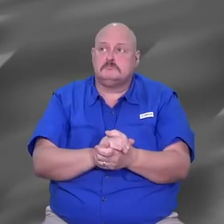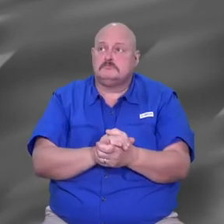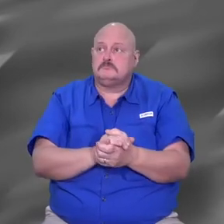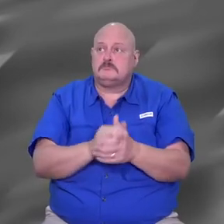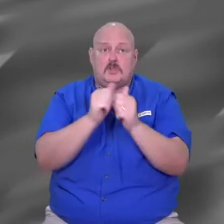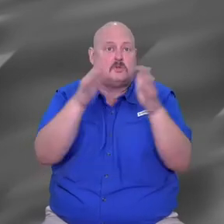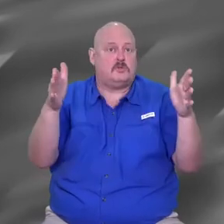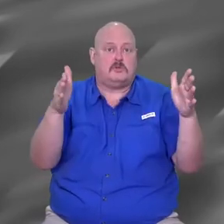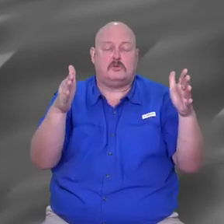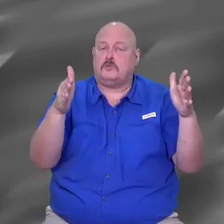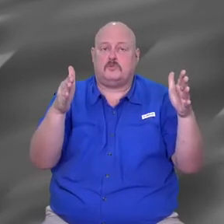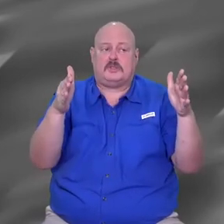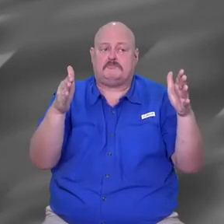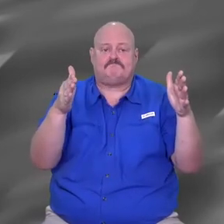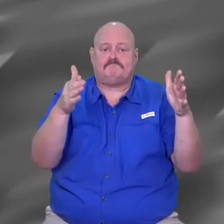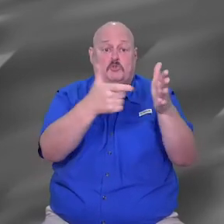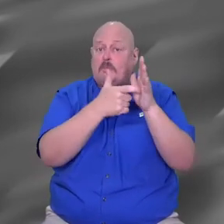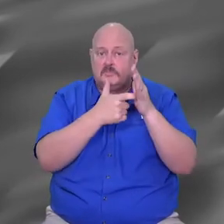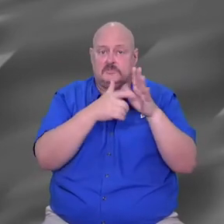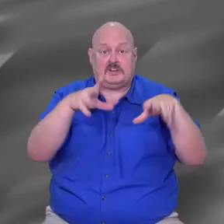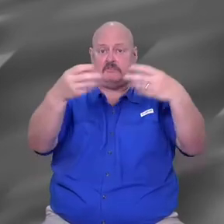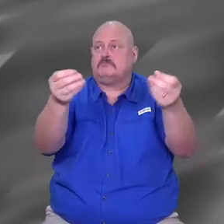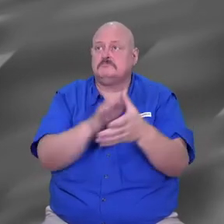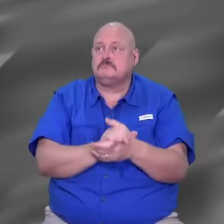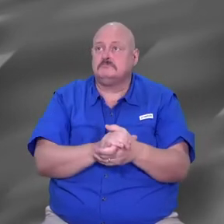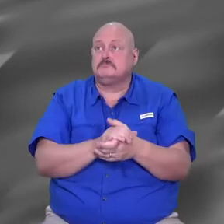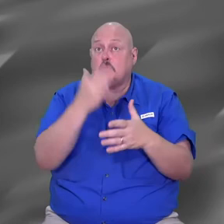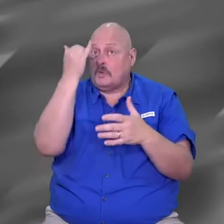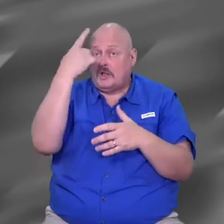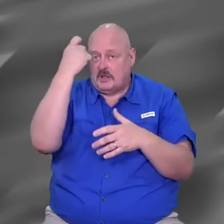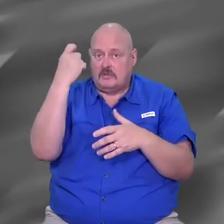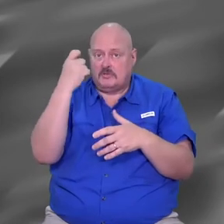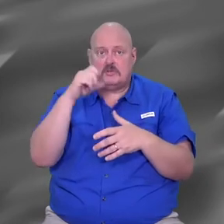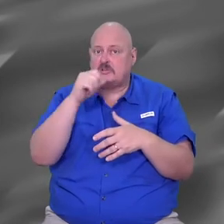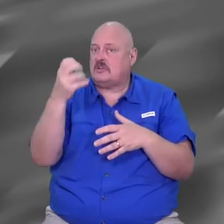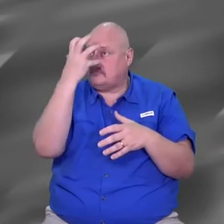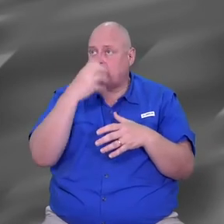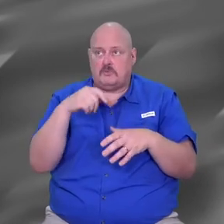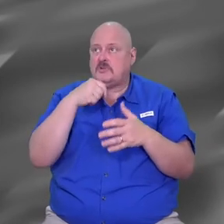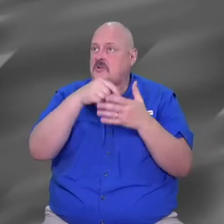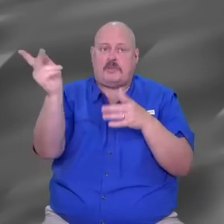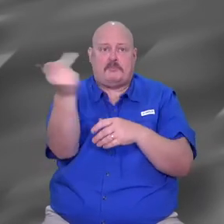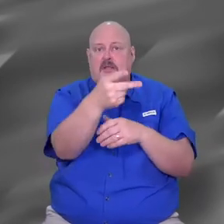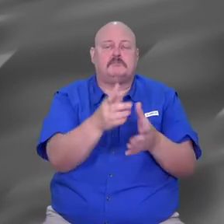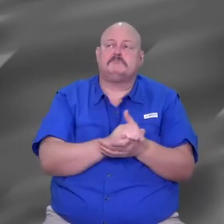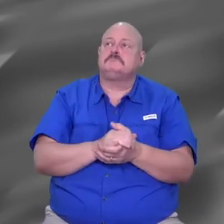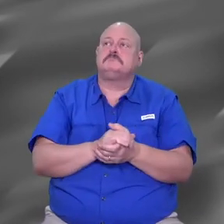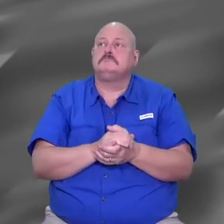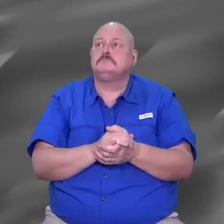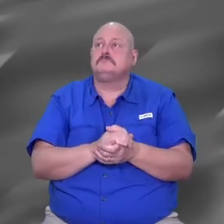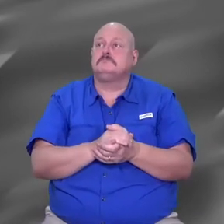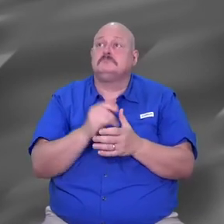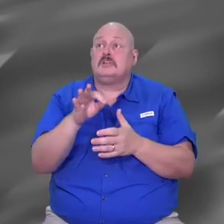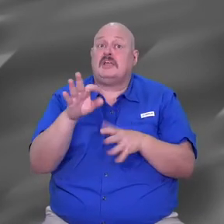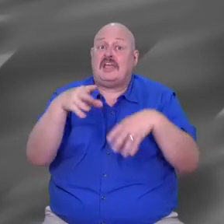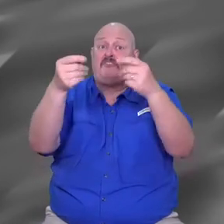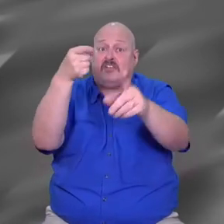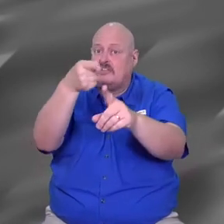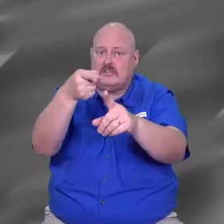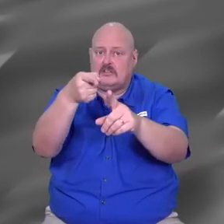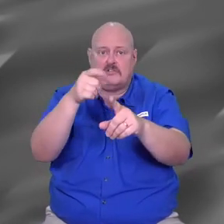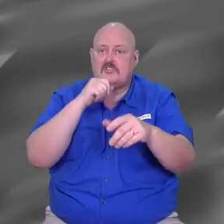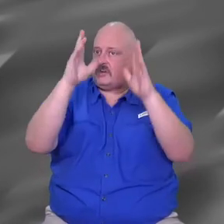without strings. Just give it. Why? Because then you won't get mad when they don't pay you back. If you give it to them, you